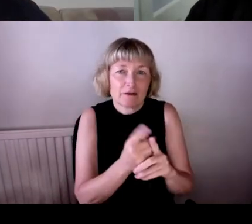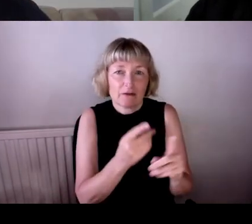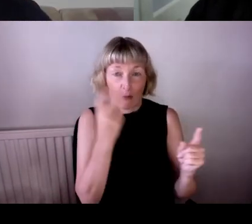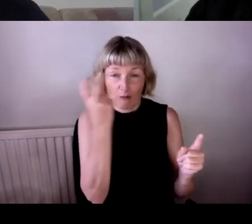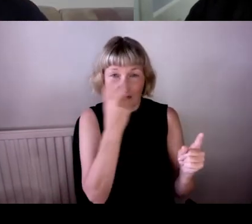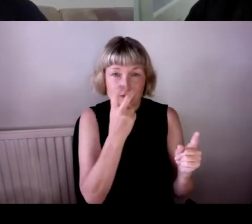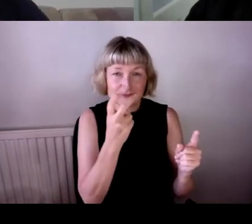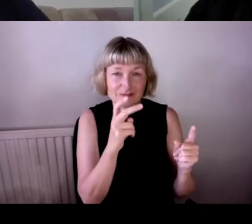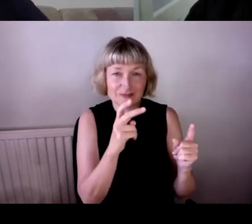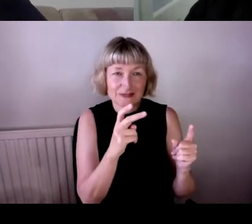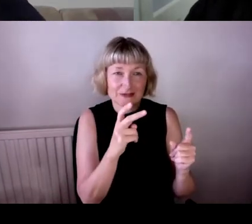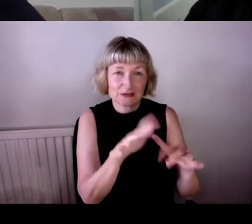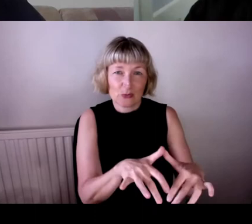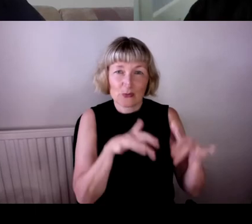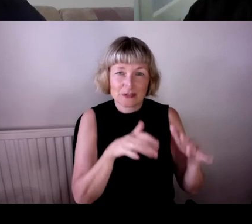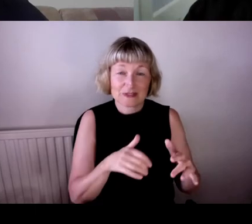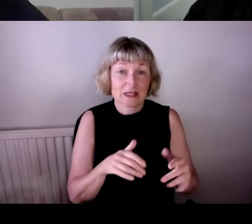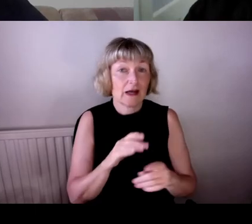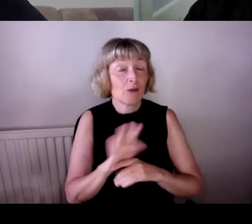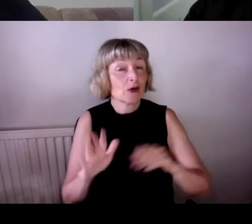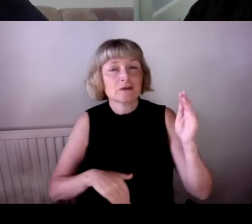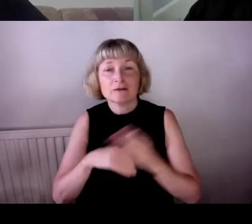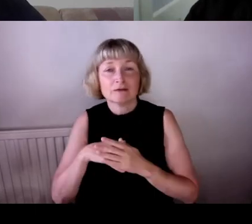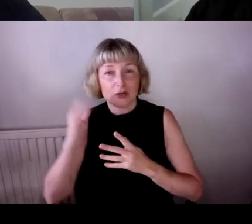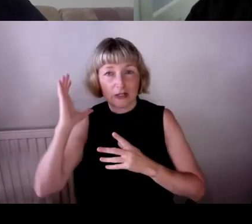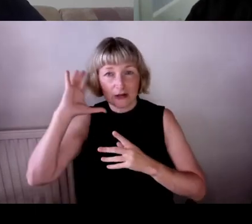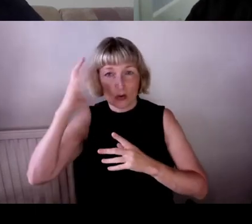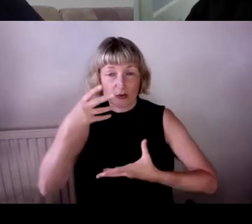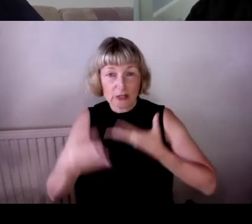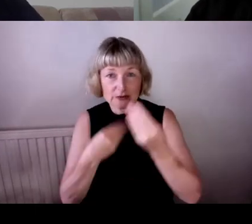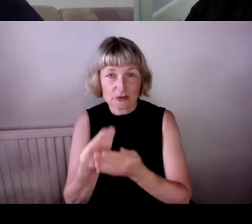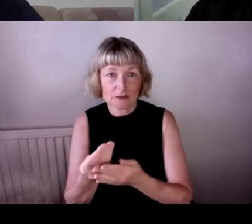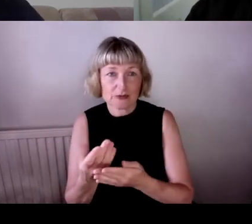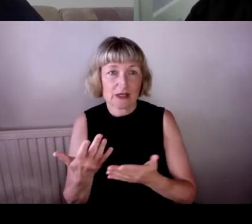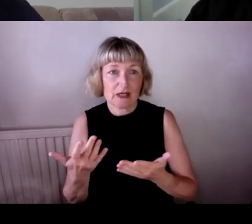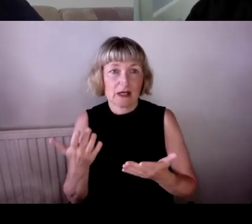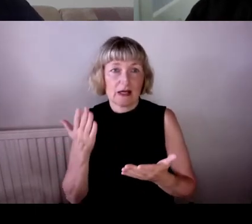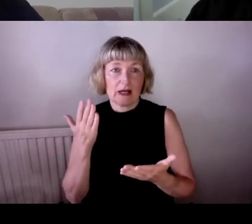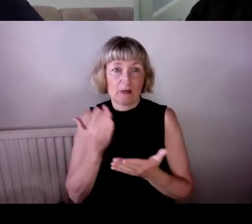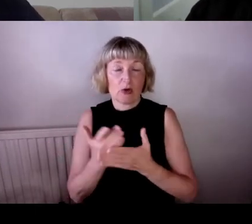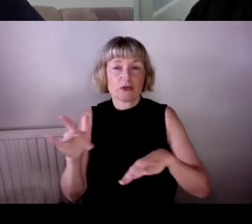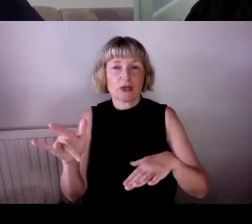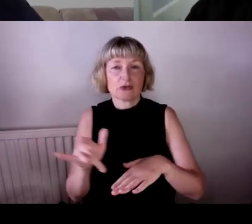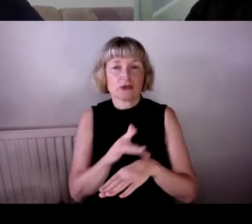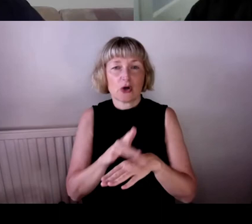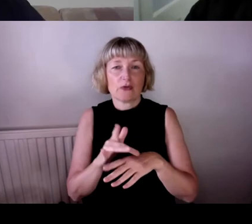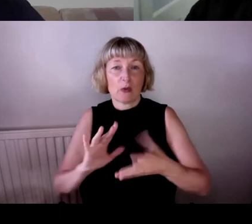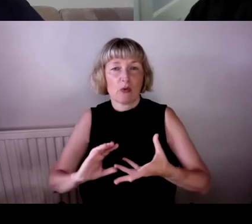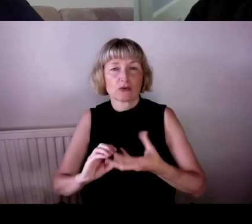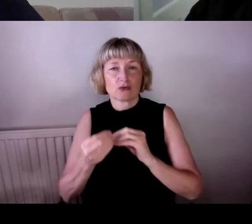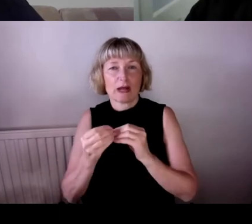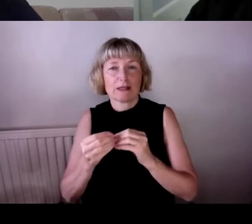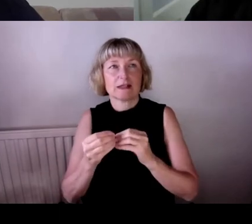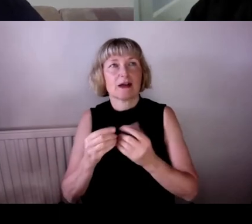kind of show. It wasn't an audio described show. It was a show that was built around audio description. And I think